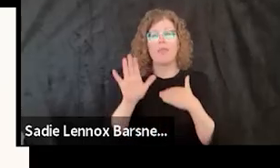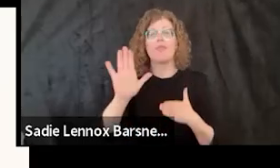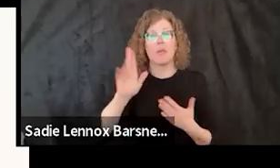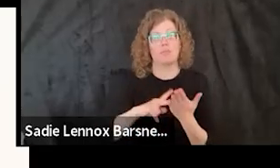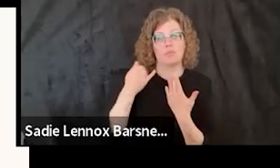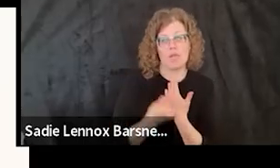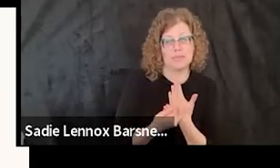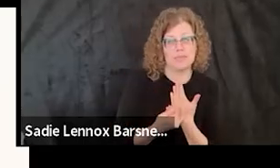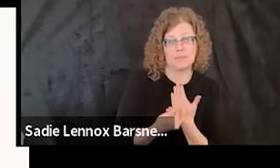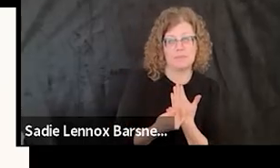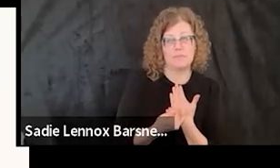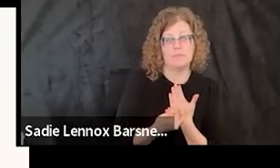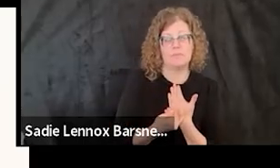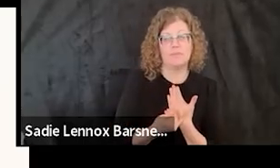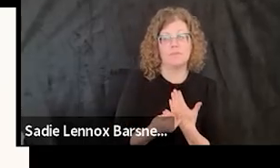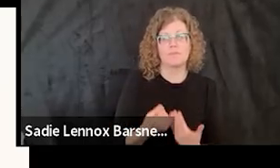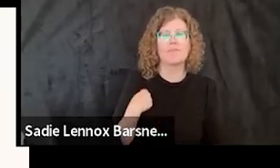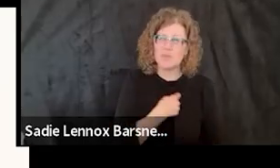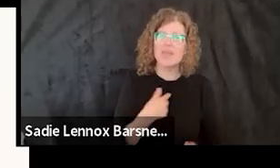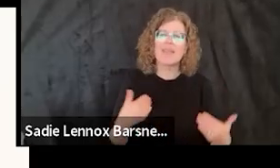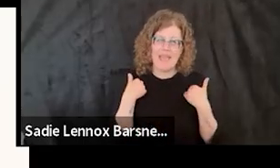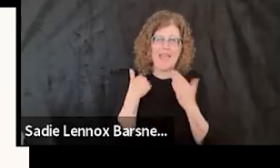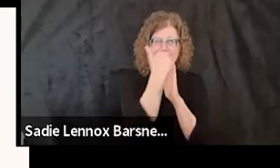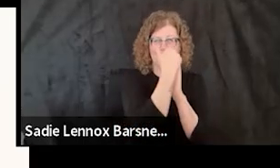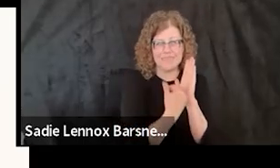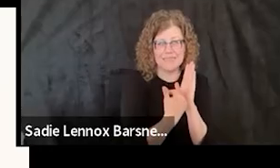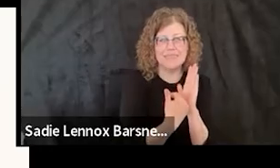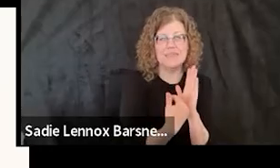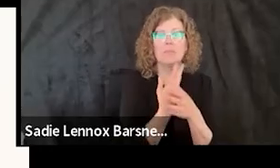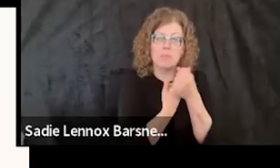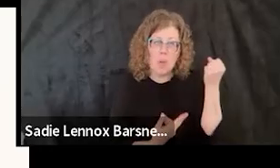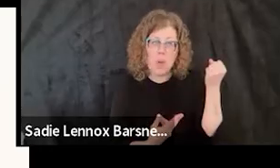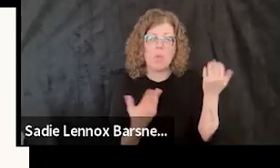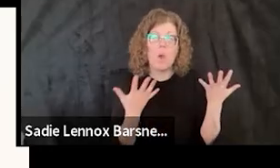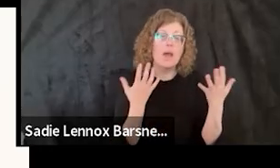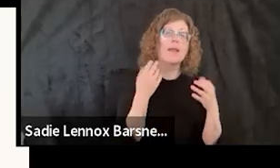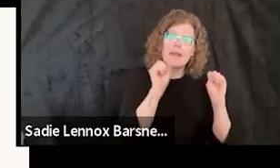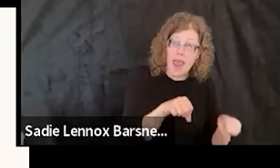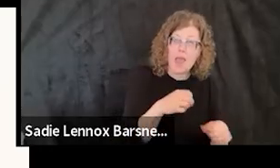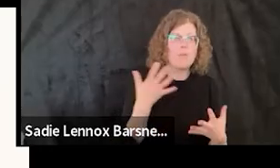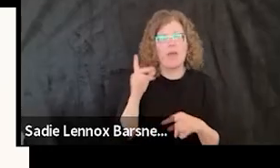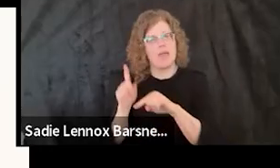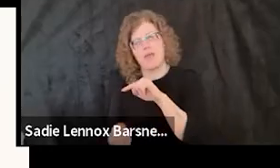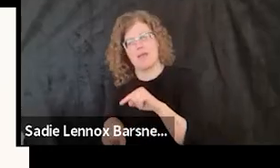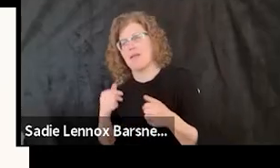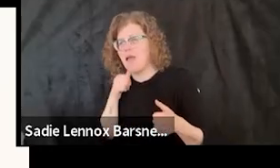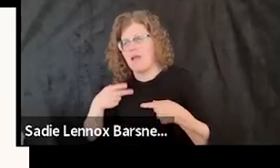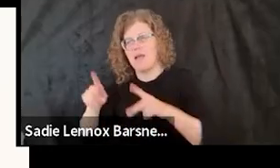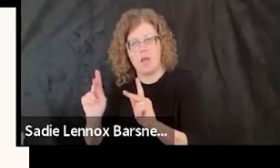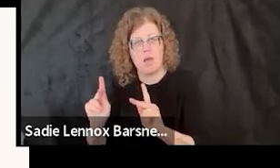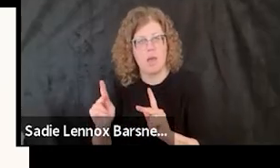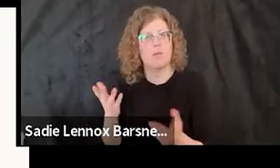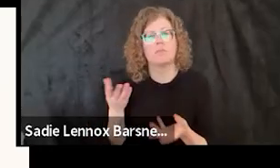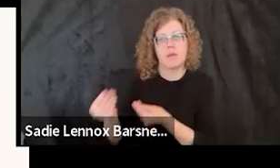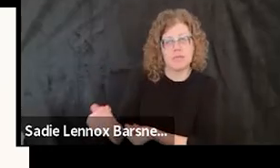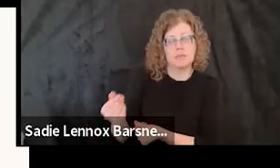There is a full list of both eligible and ineligible expenses in the program guidelines that are important to read through, but